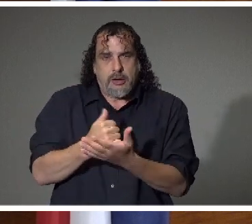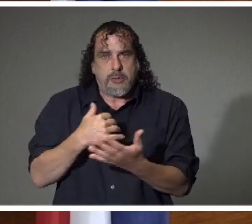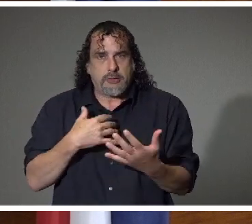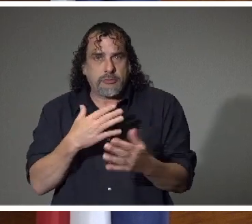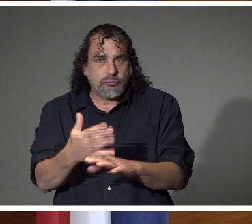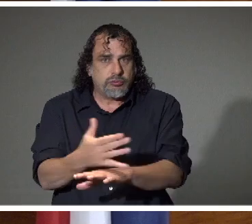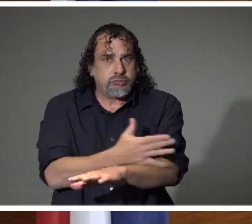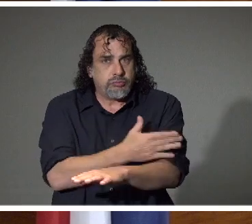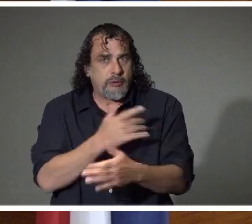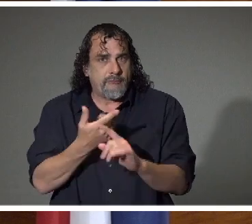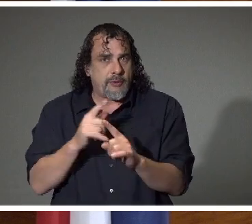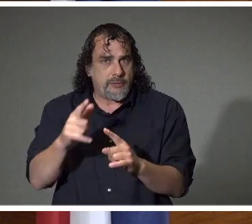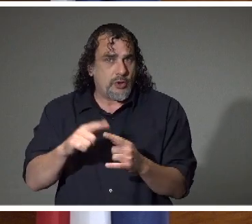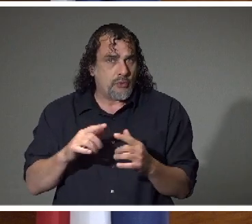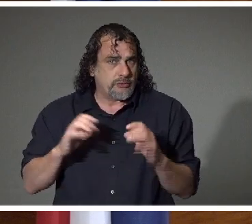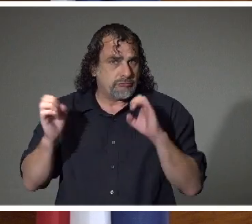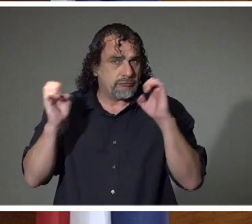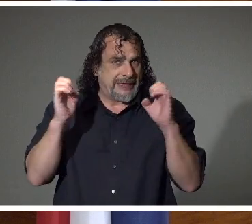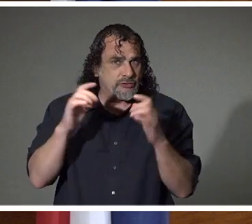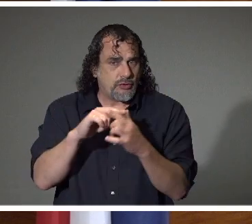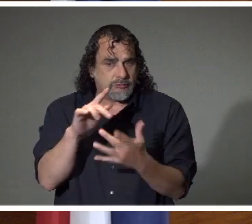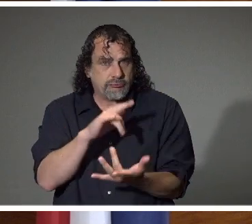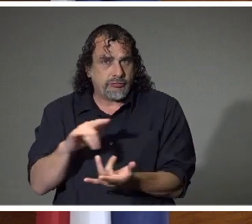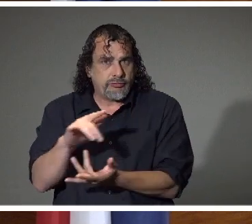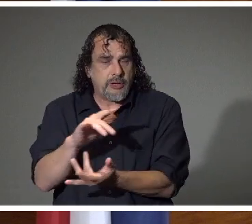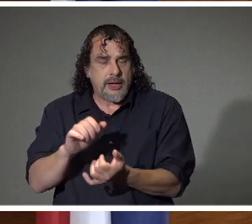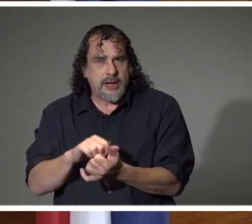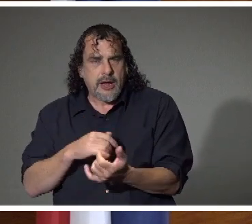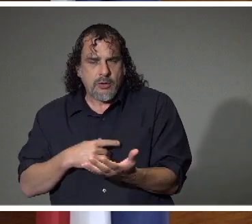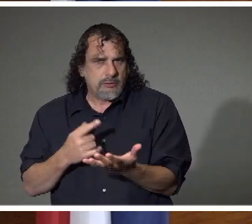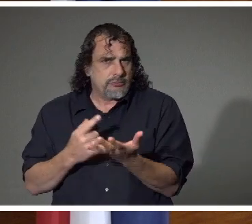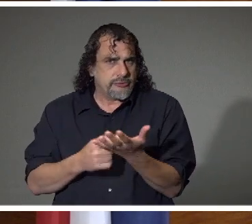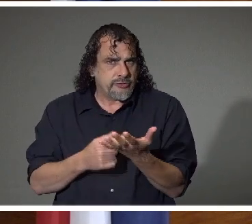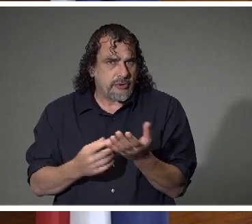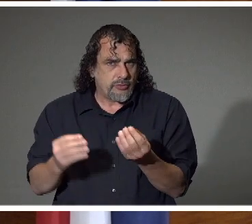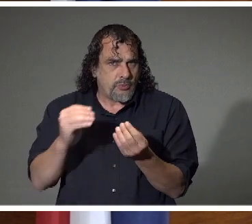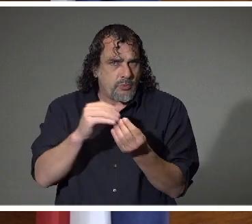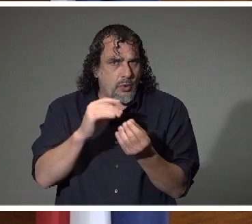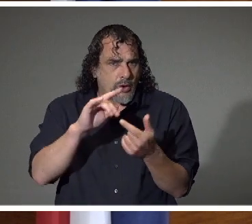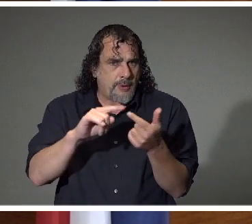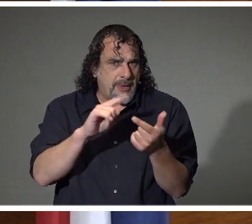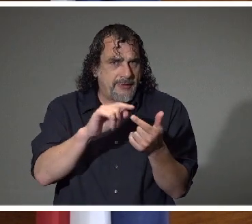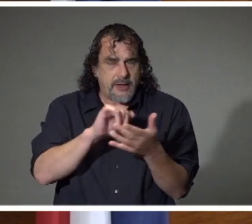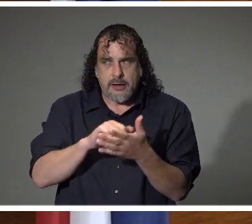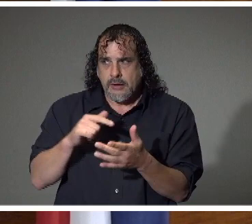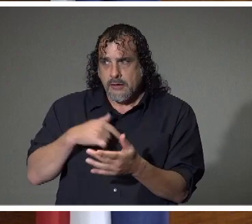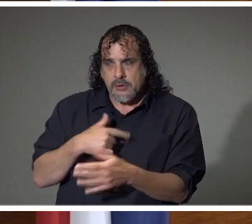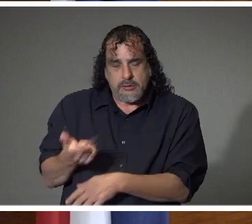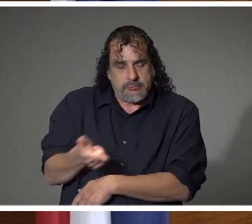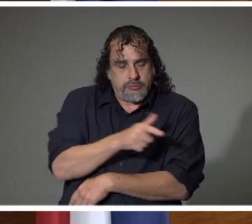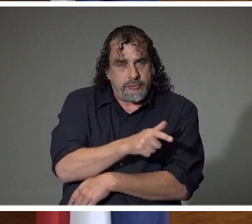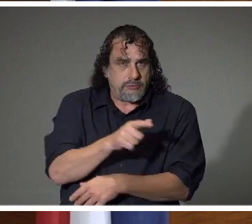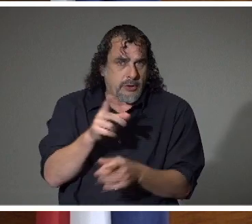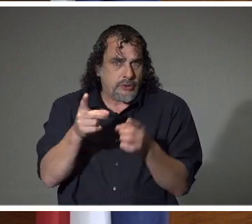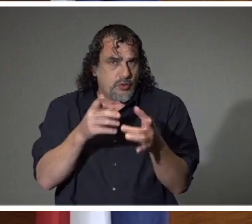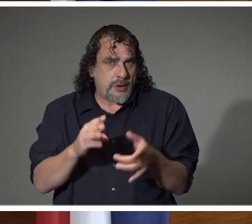storms. And I will get back to that and recognize Director Michelle really